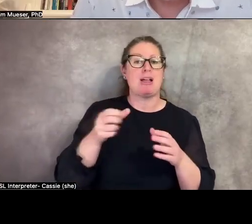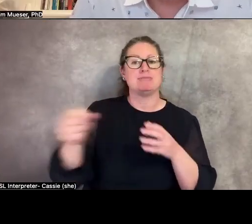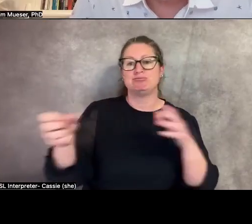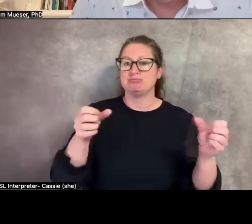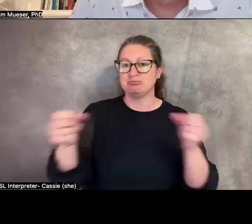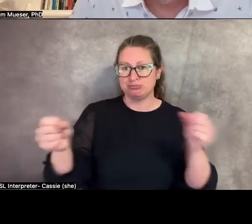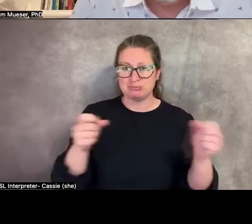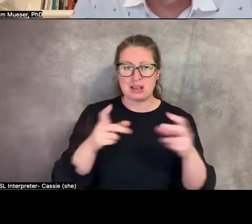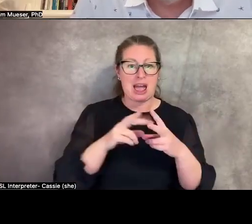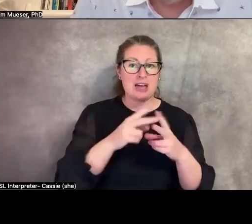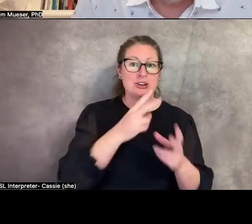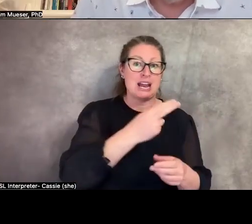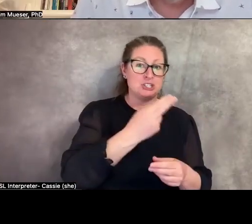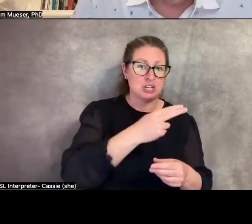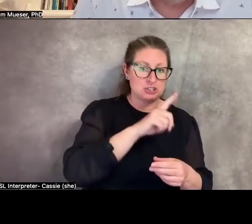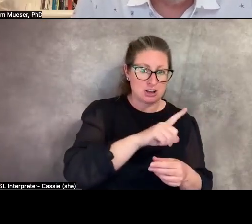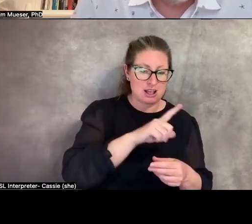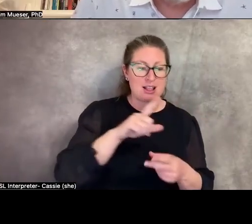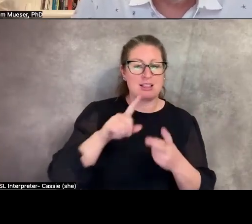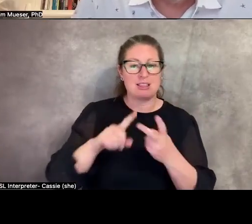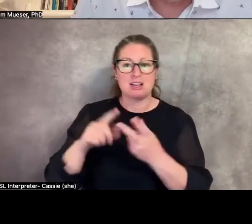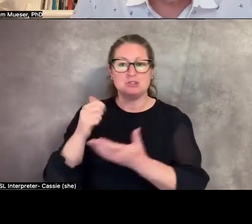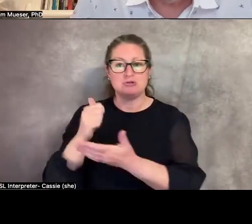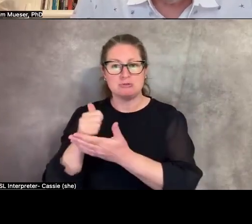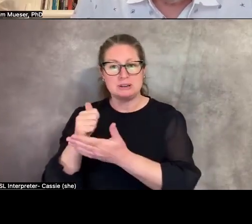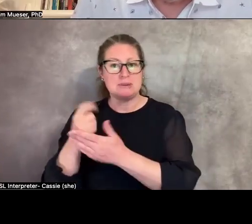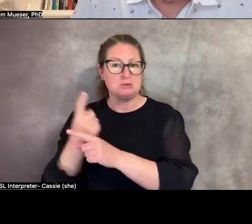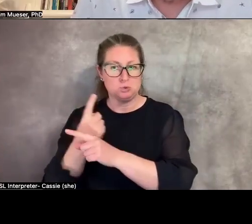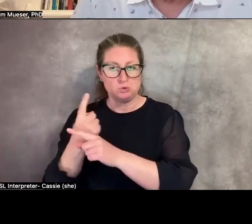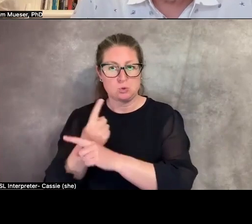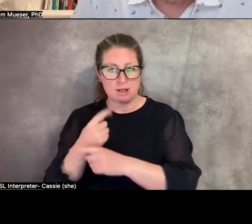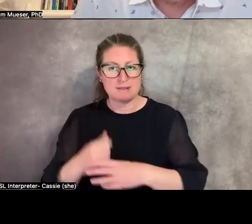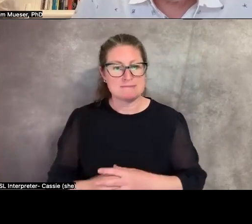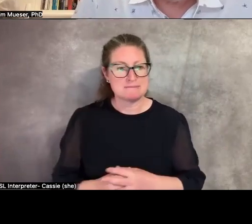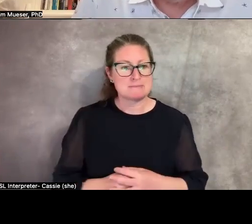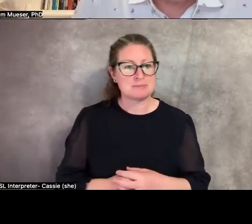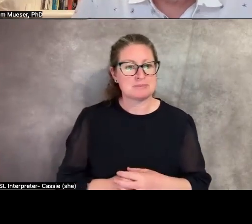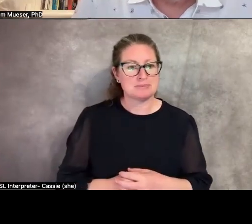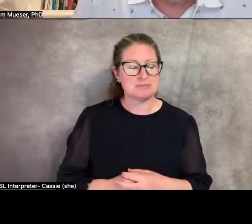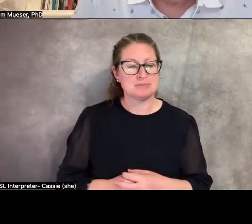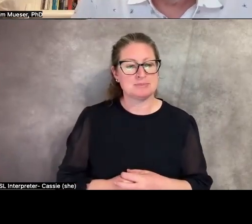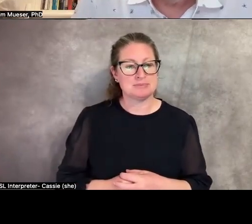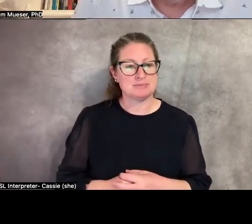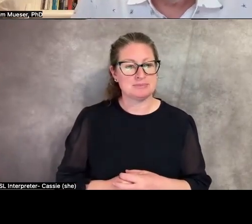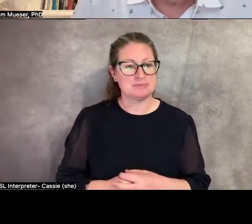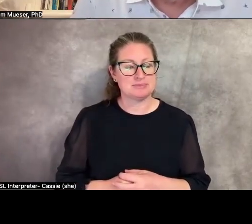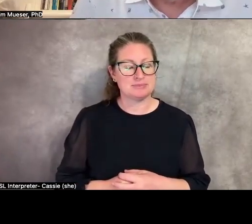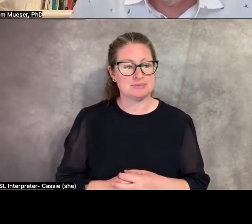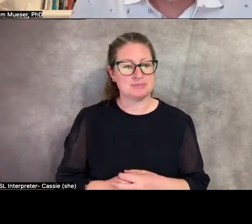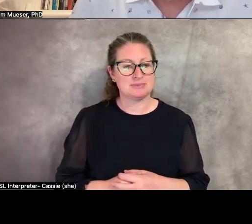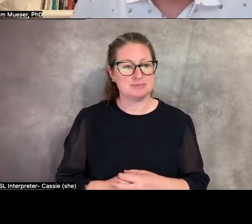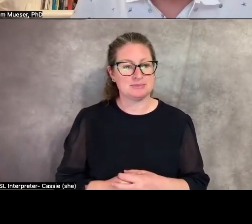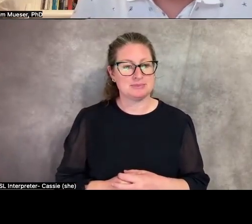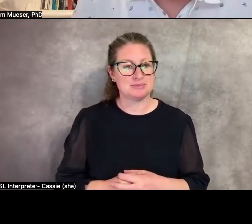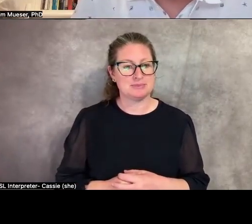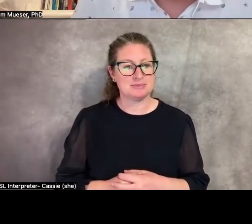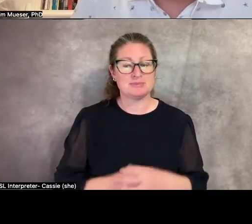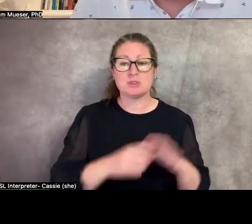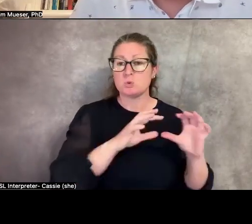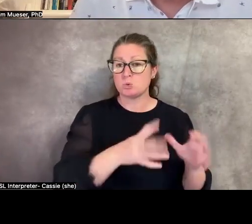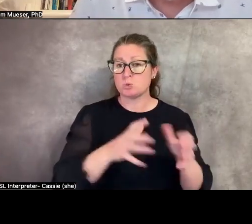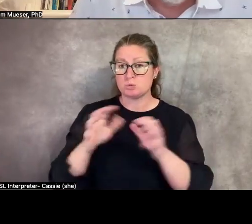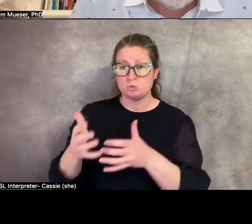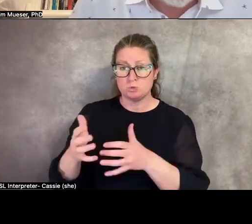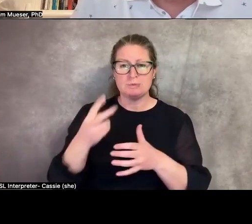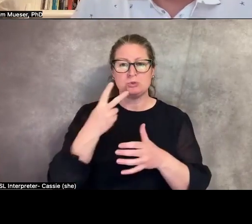the HHL class or treatment as usual. These groups have taken place